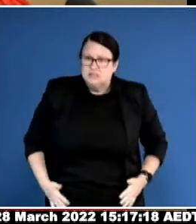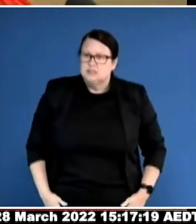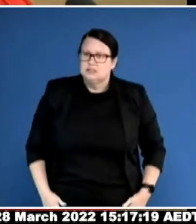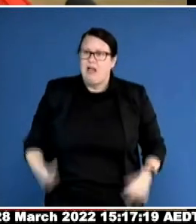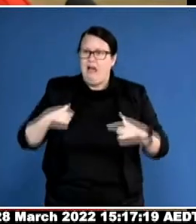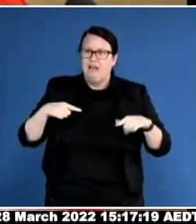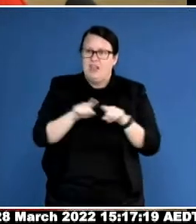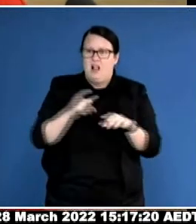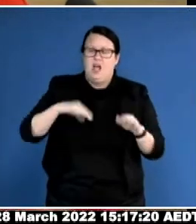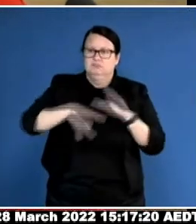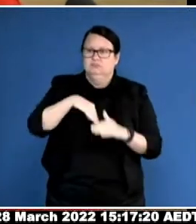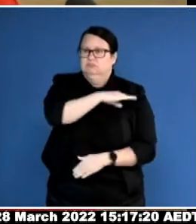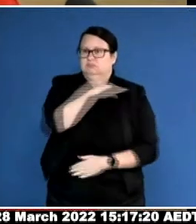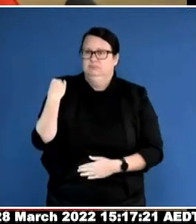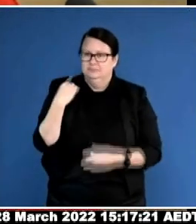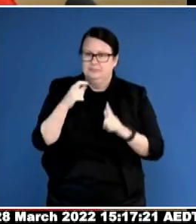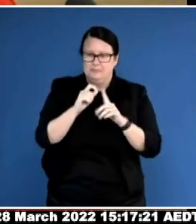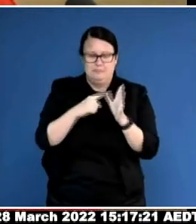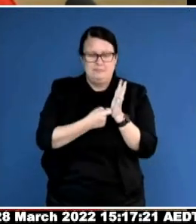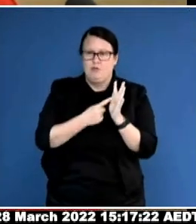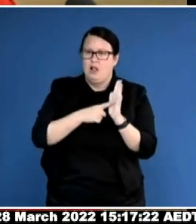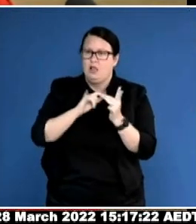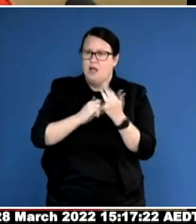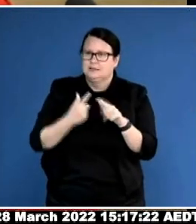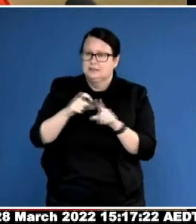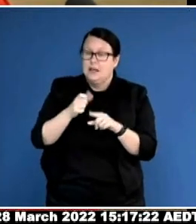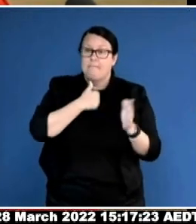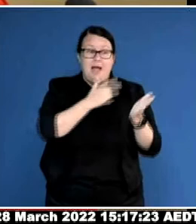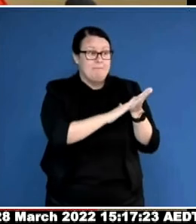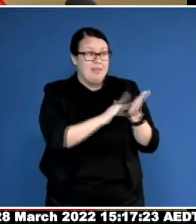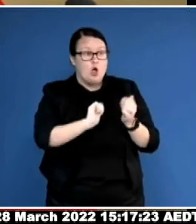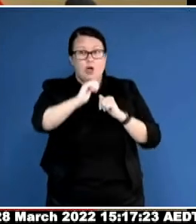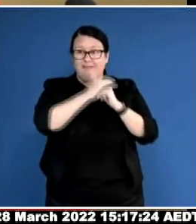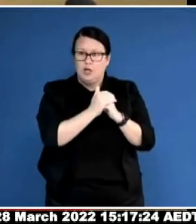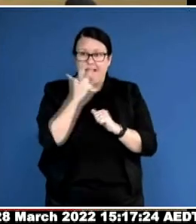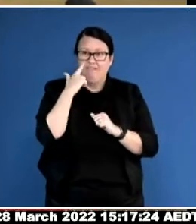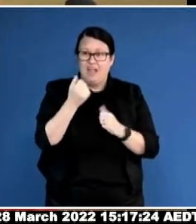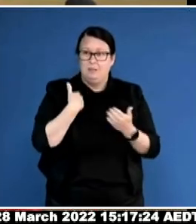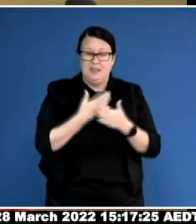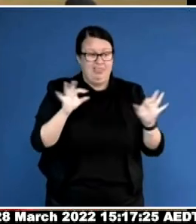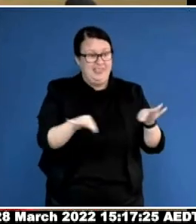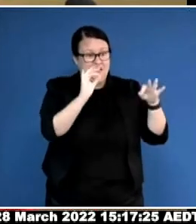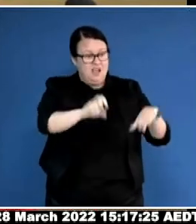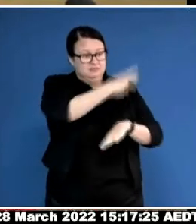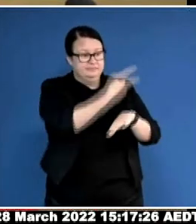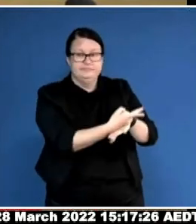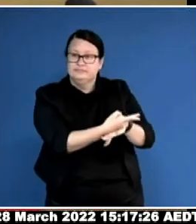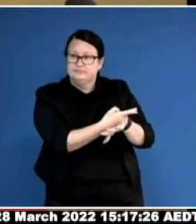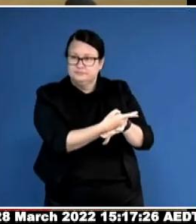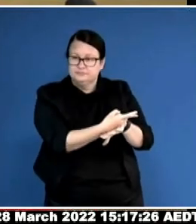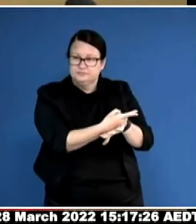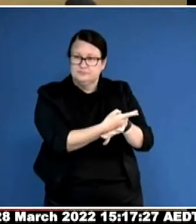felt paralysed. My mother and her friend found me lying on the ground in the garden on the